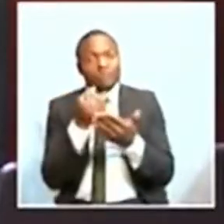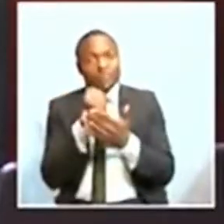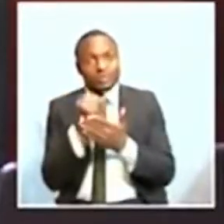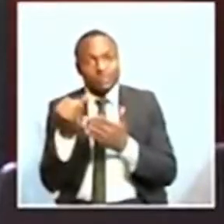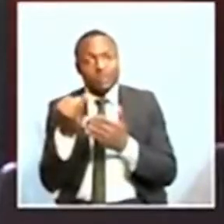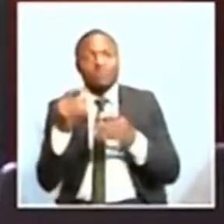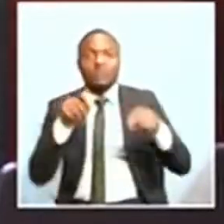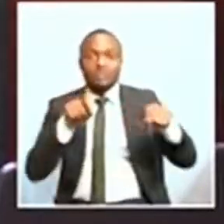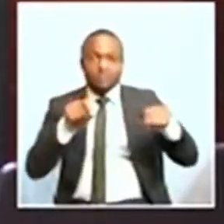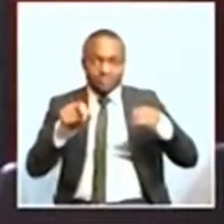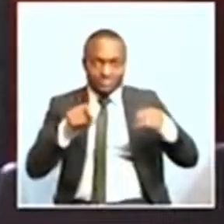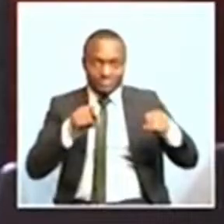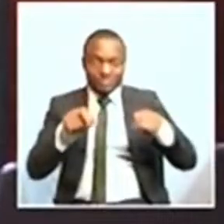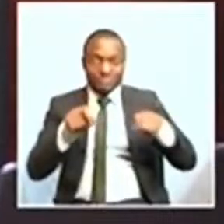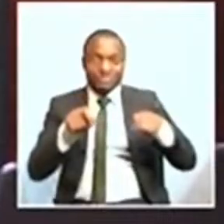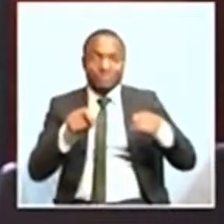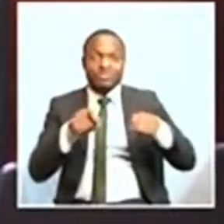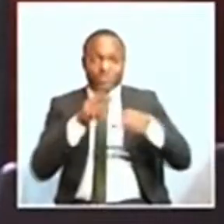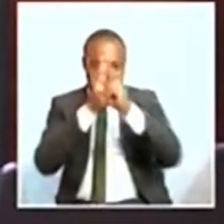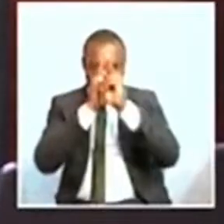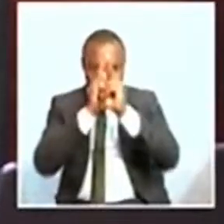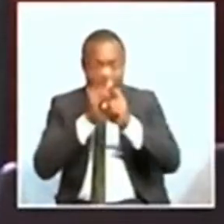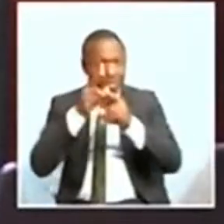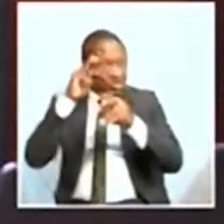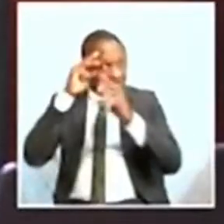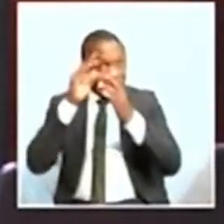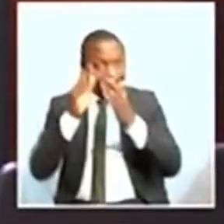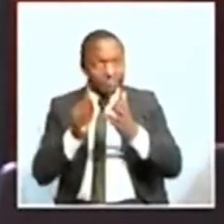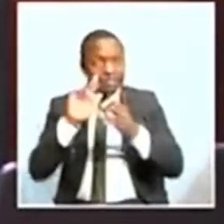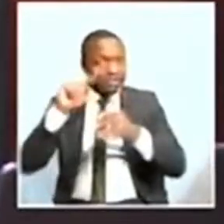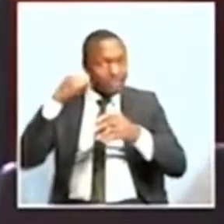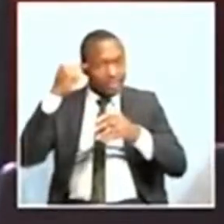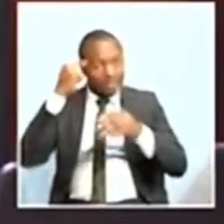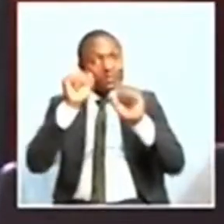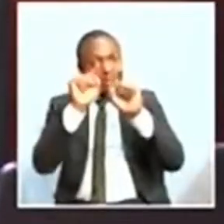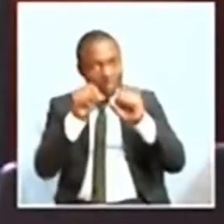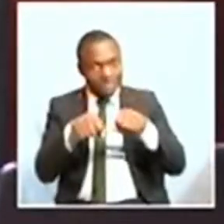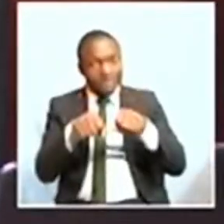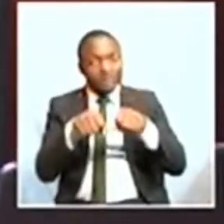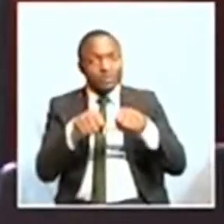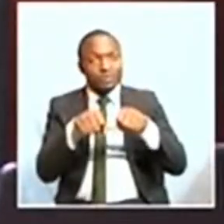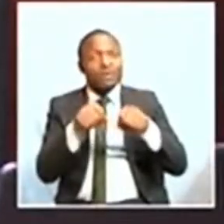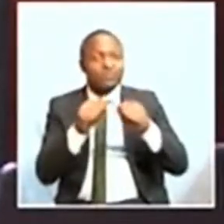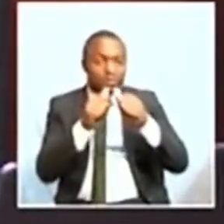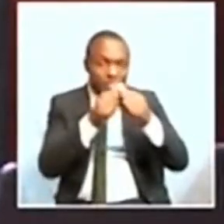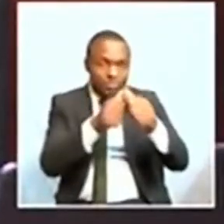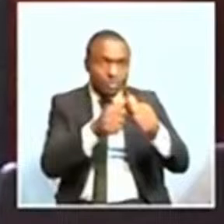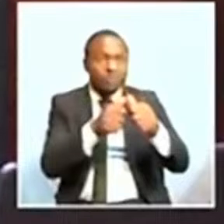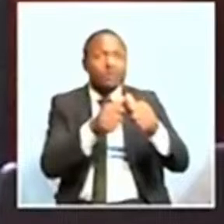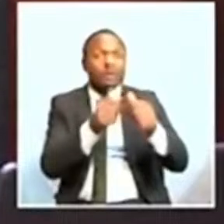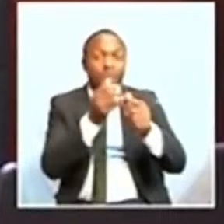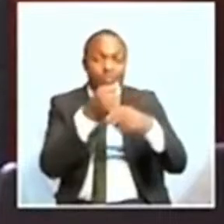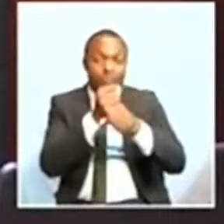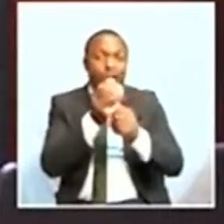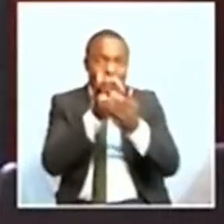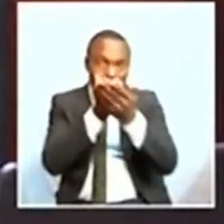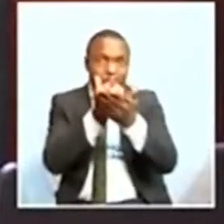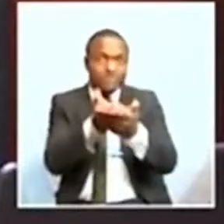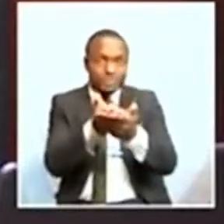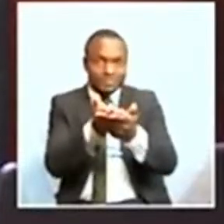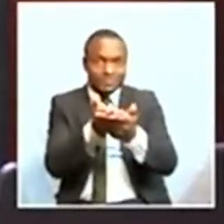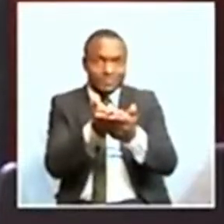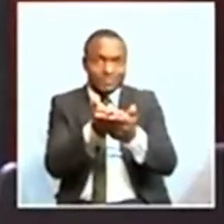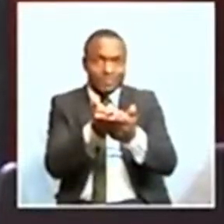being handled, I'm sure the honorable minister, the government can be approached. You can make representations.